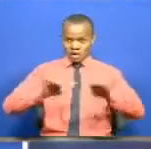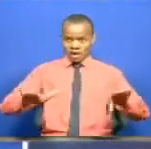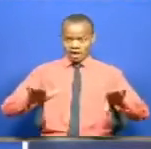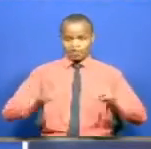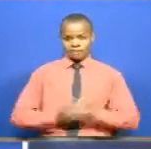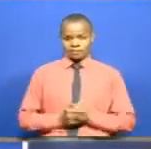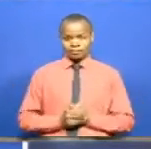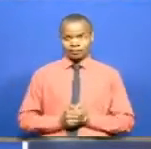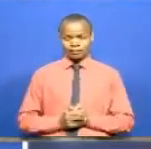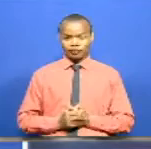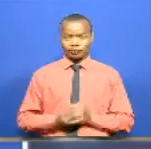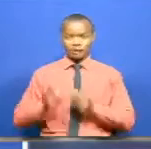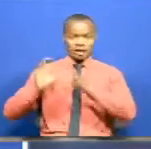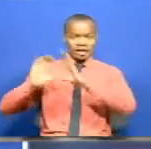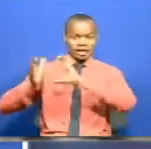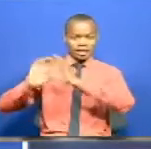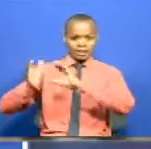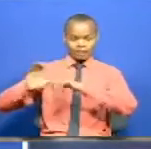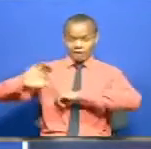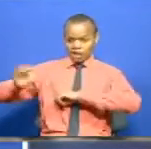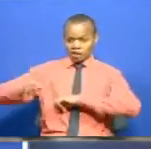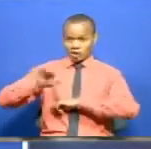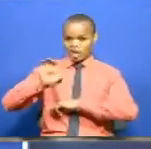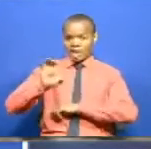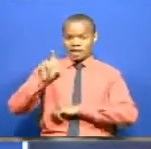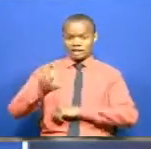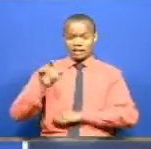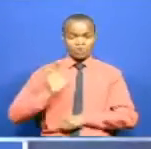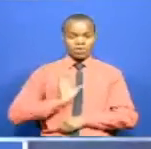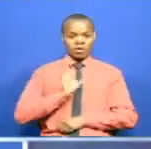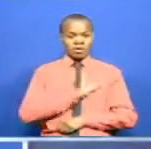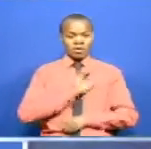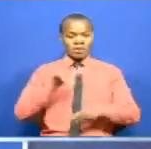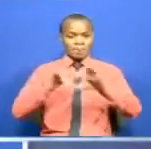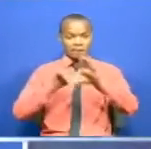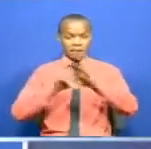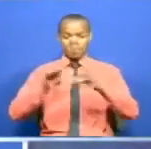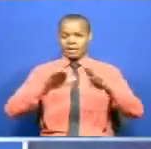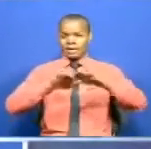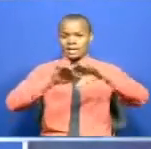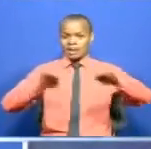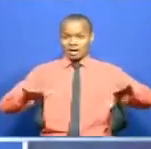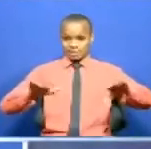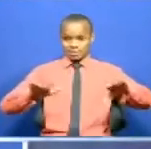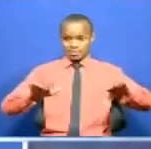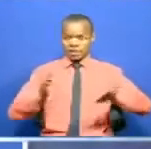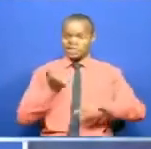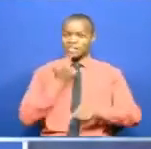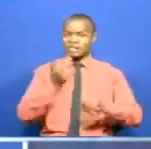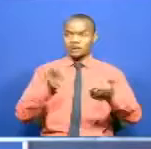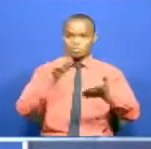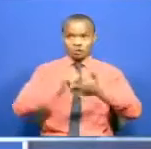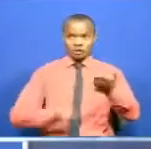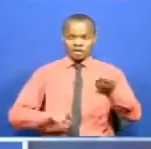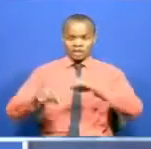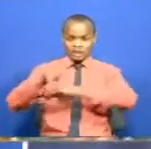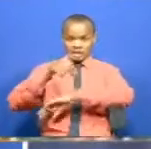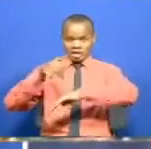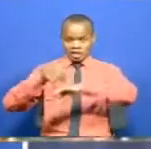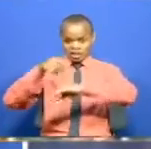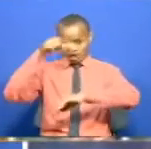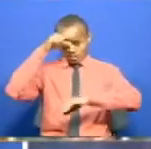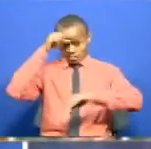area. Kilifi County Executive Committee Member of Lands Maureen Mogovie stated that the national government would buy